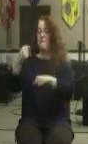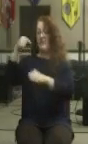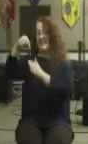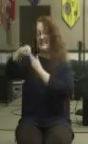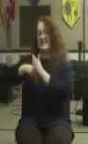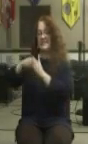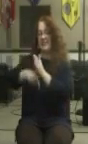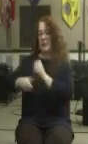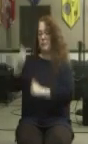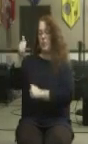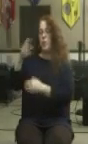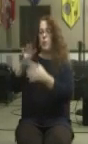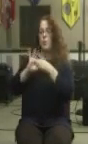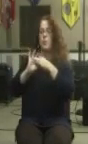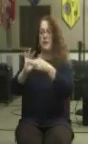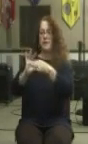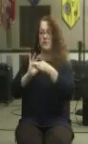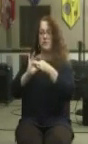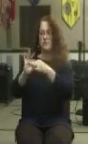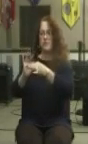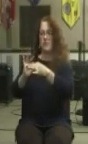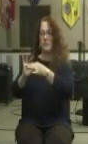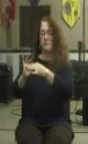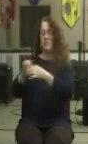God is calling for a deeper relationship.